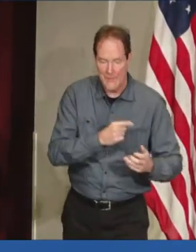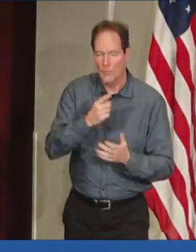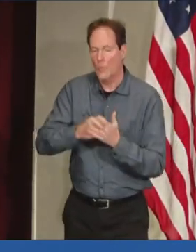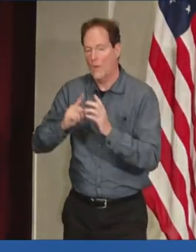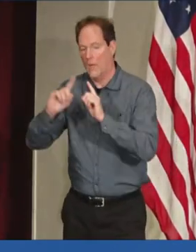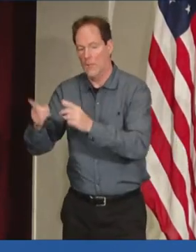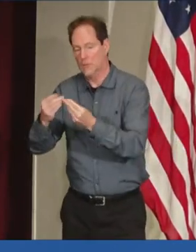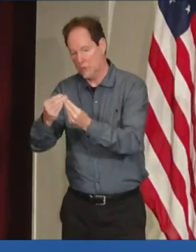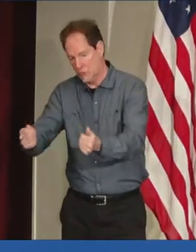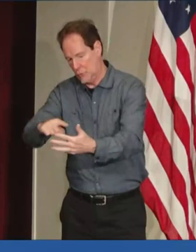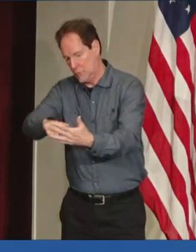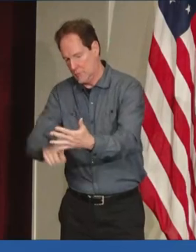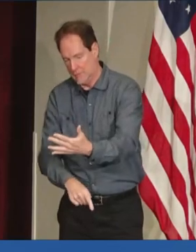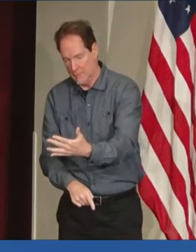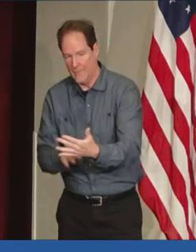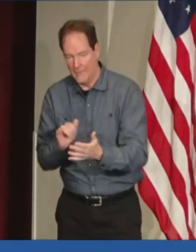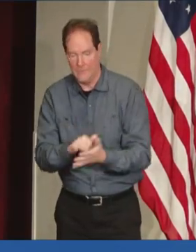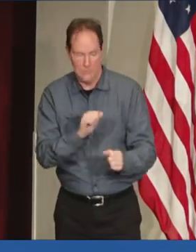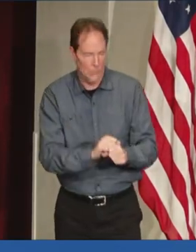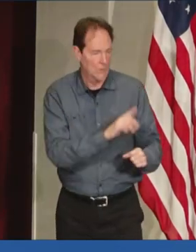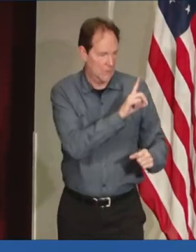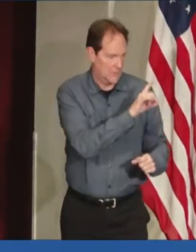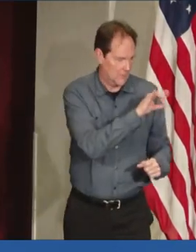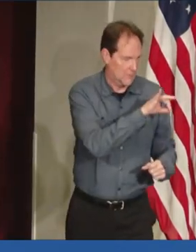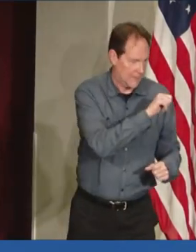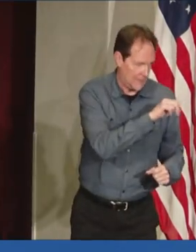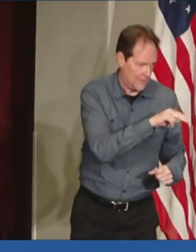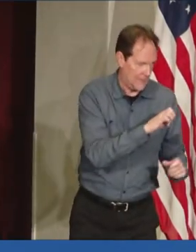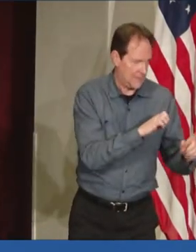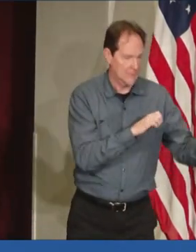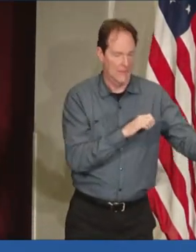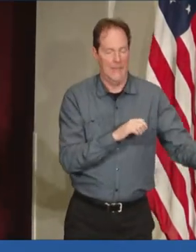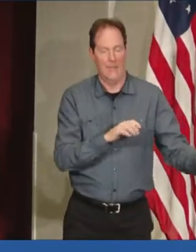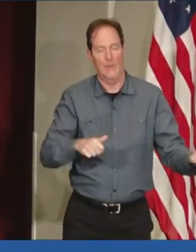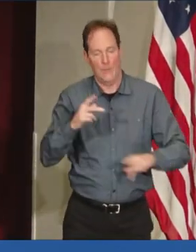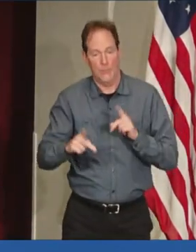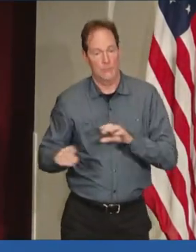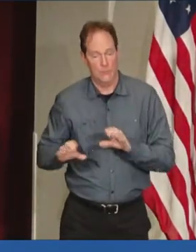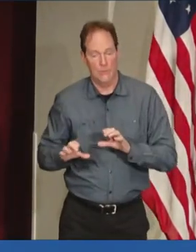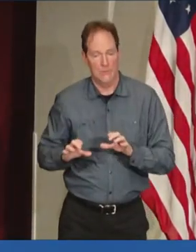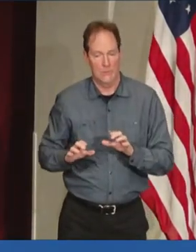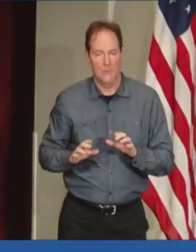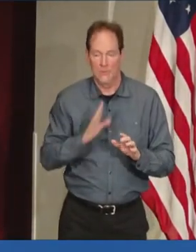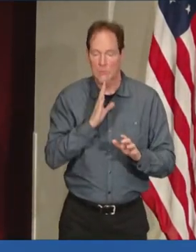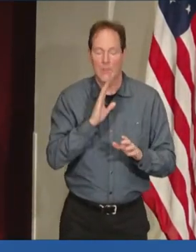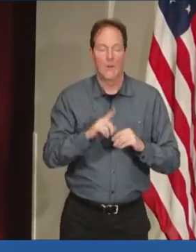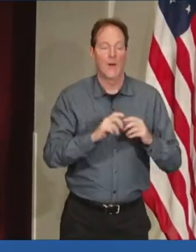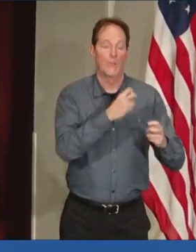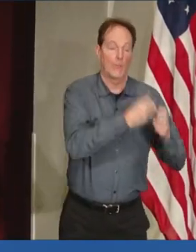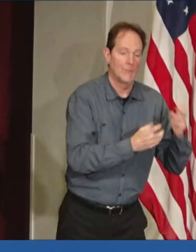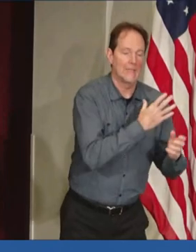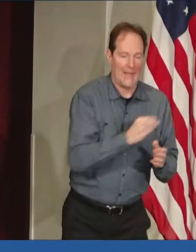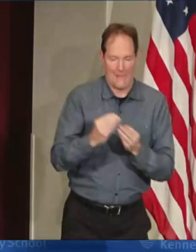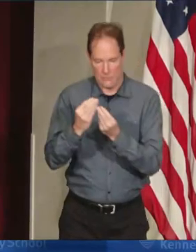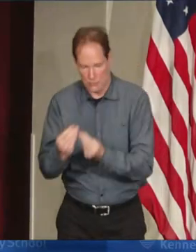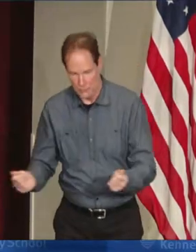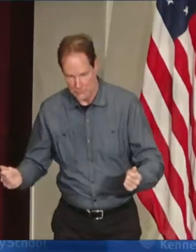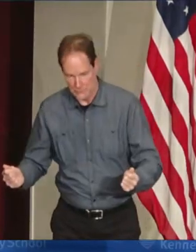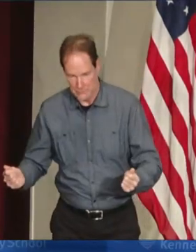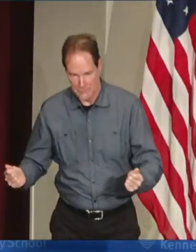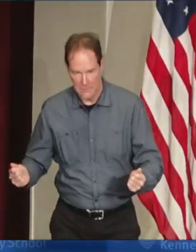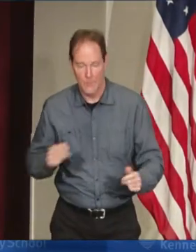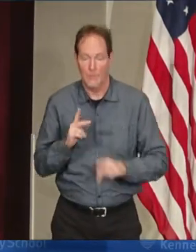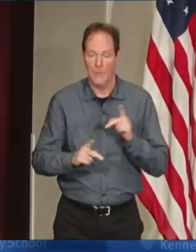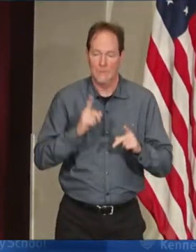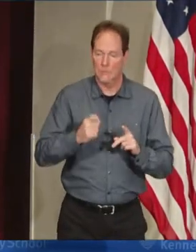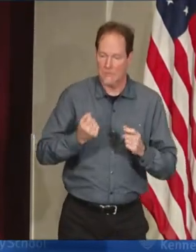one of the things about the work that Diana and others are doing, is to be able to talk about problems and solutions. People need to understand what